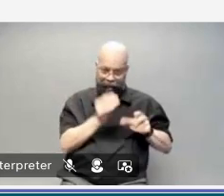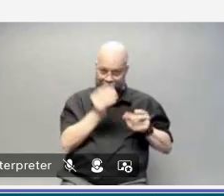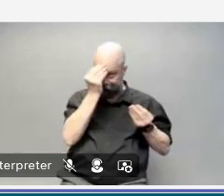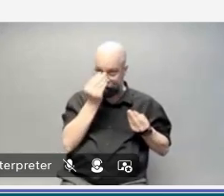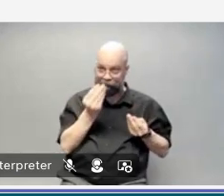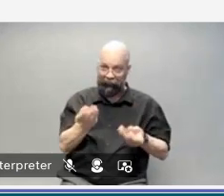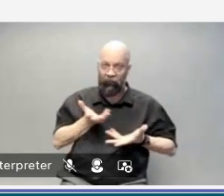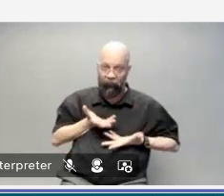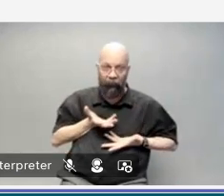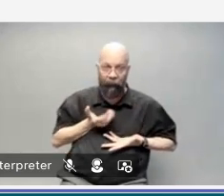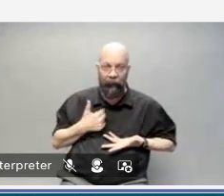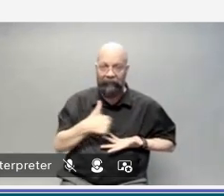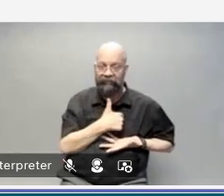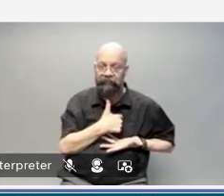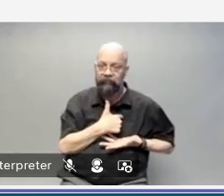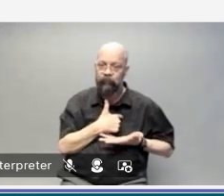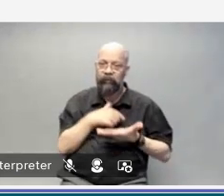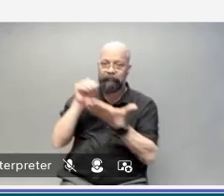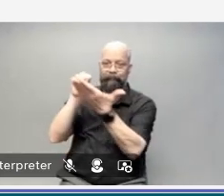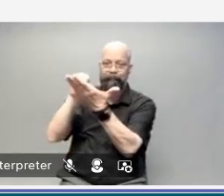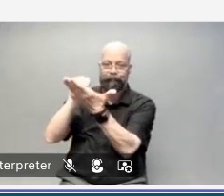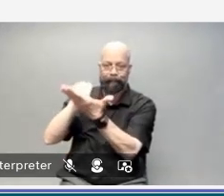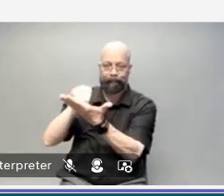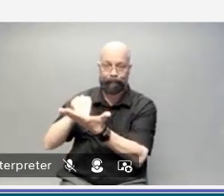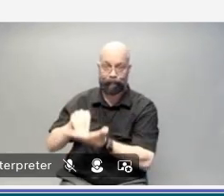for customers who are searching for power outages